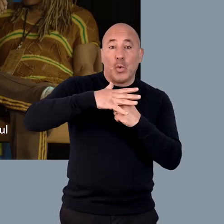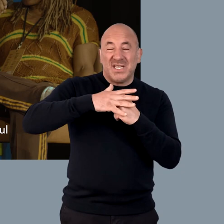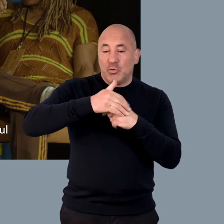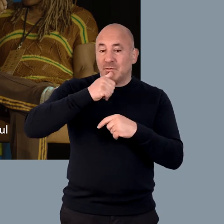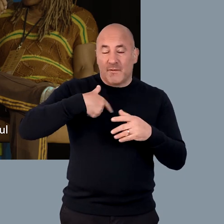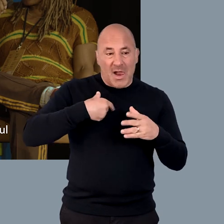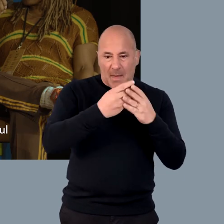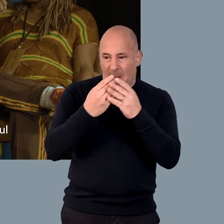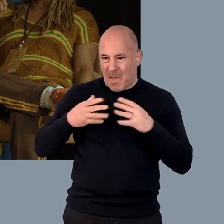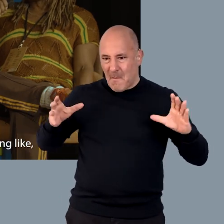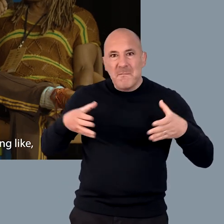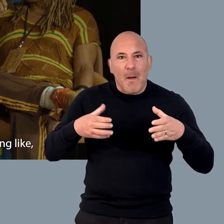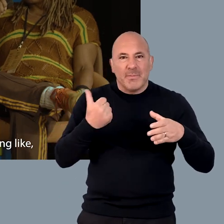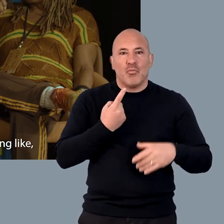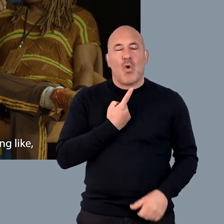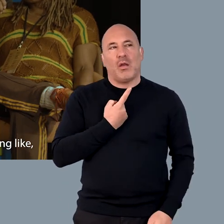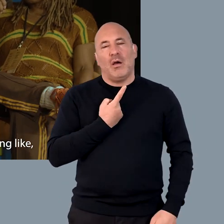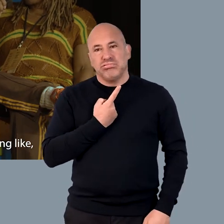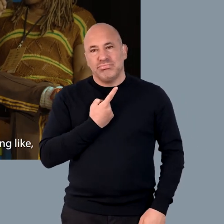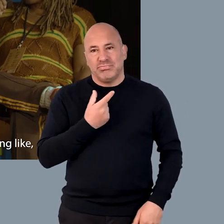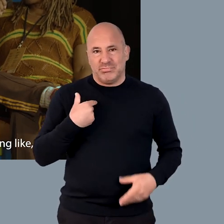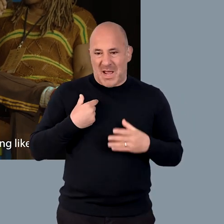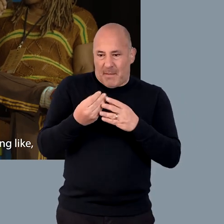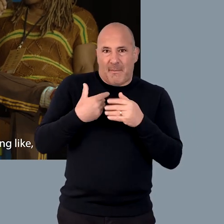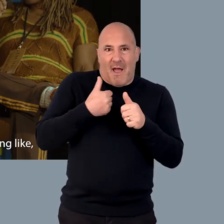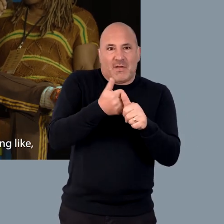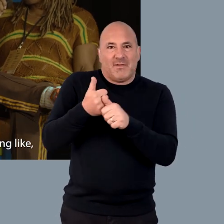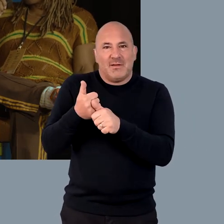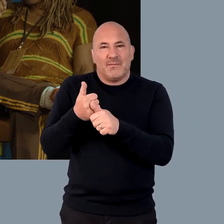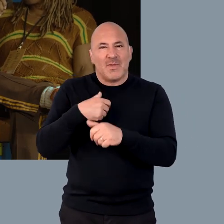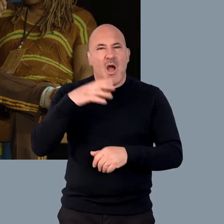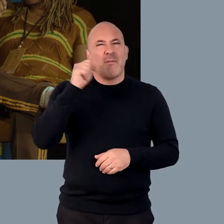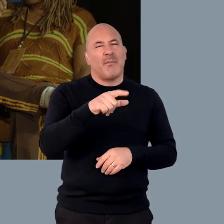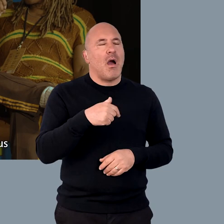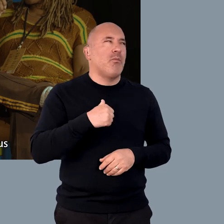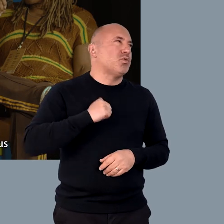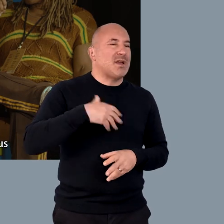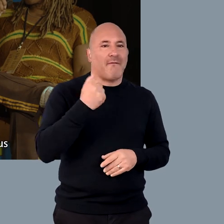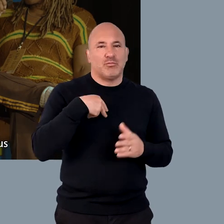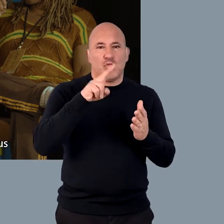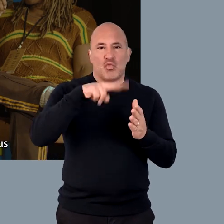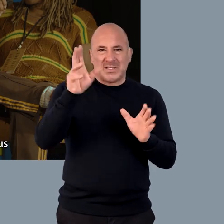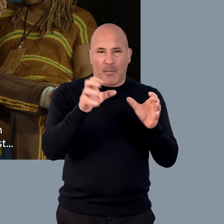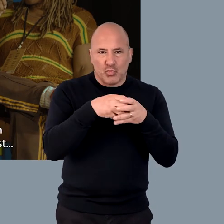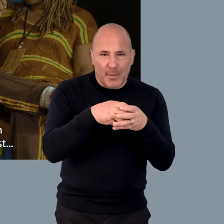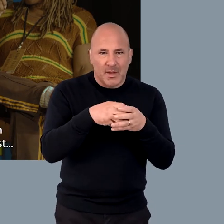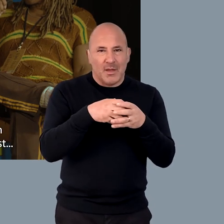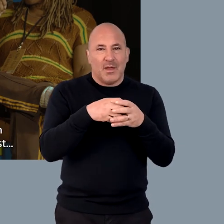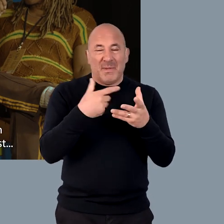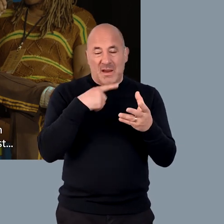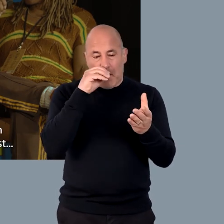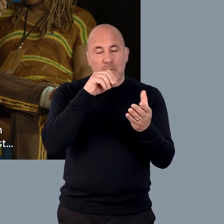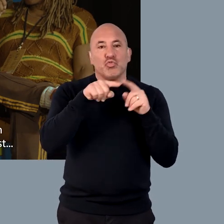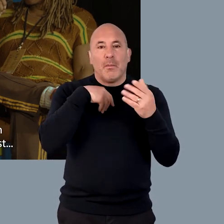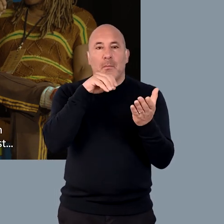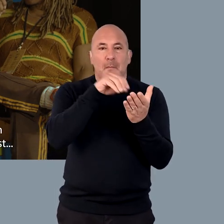community is really helpful because we help each other I'd be help Advocate and I do remember thinking like I wish there was a whatsapp group for us actually then I